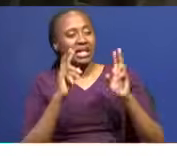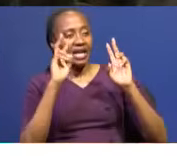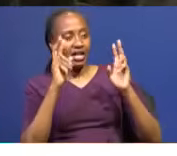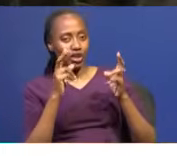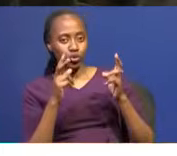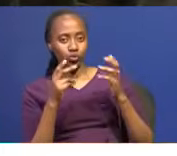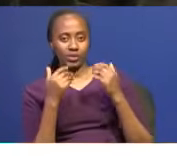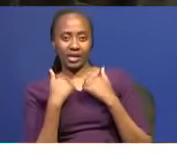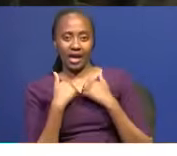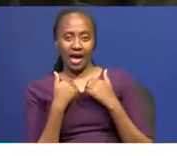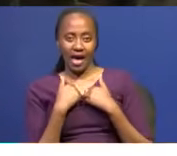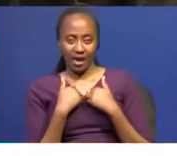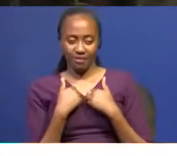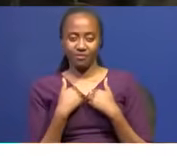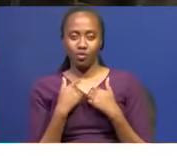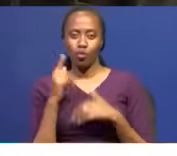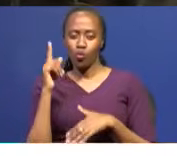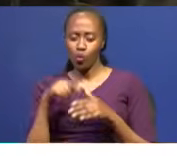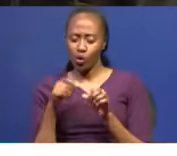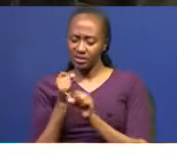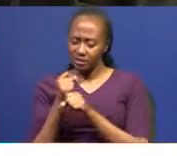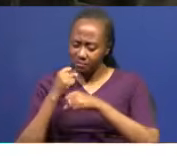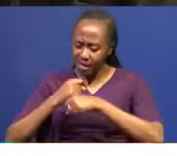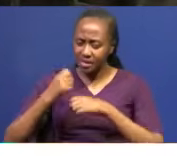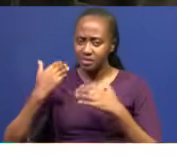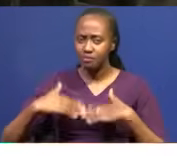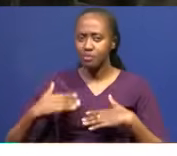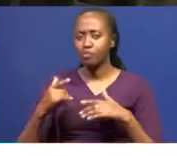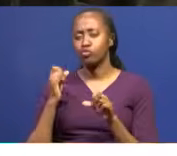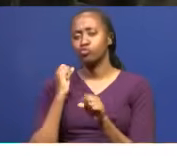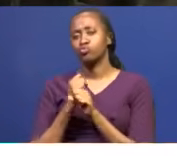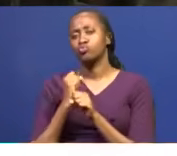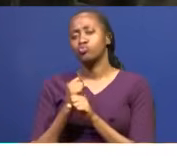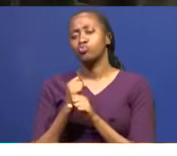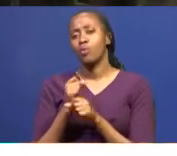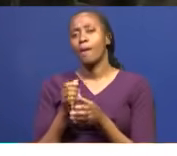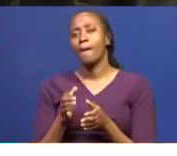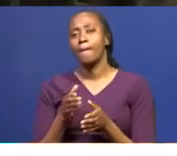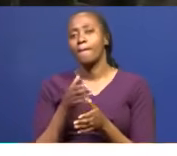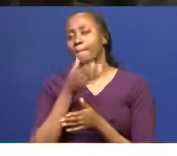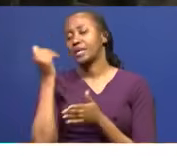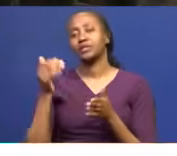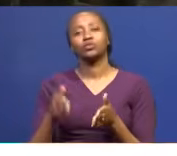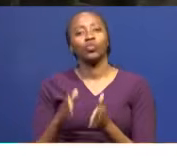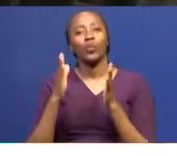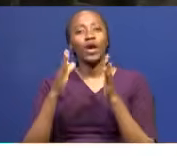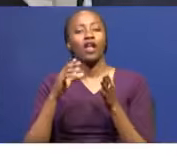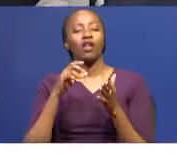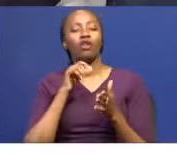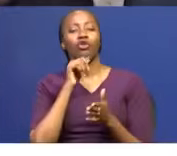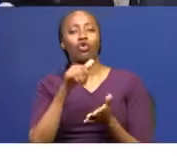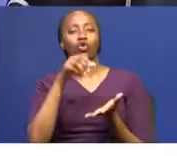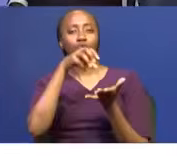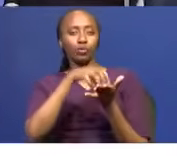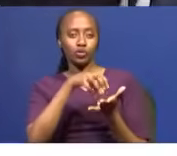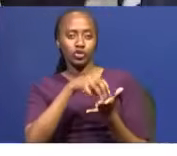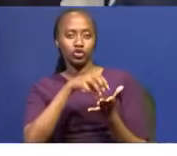issues, what makes people do what they do in the best way possible, and not positions.